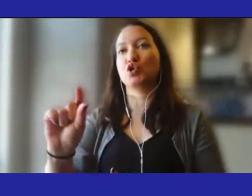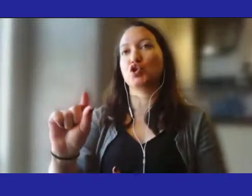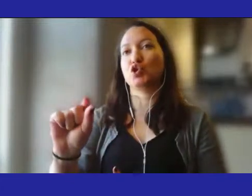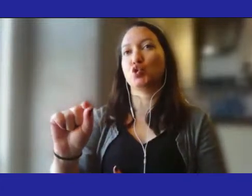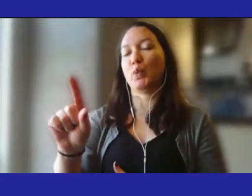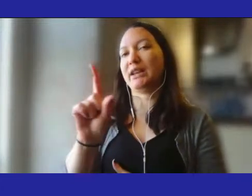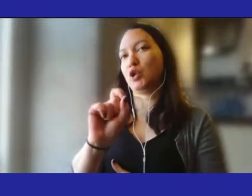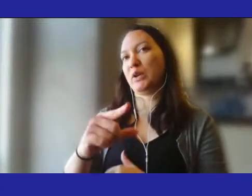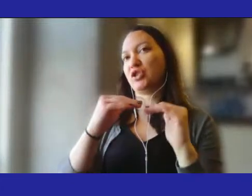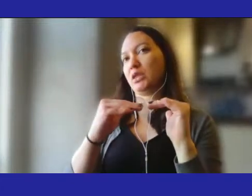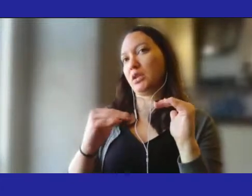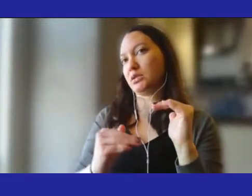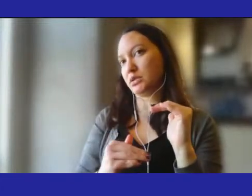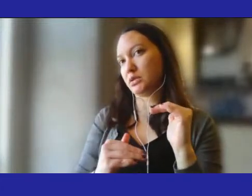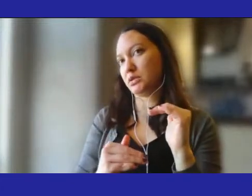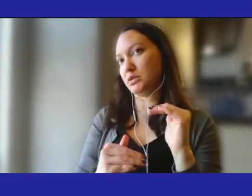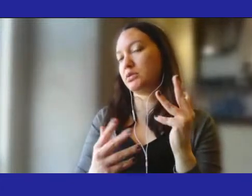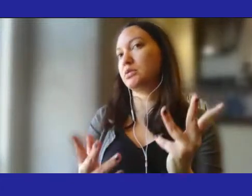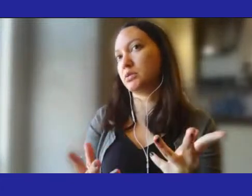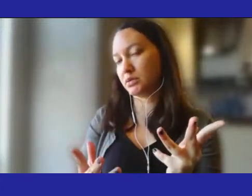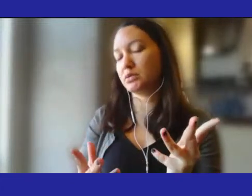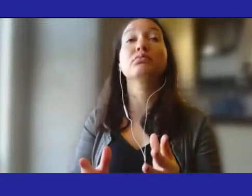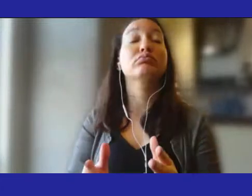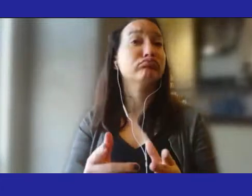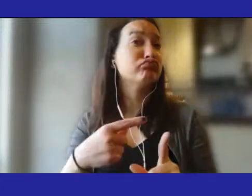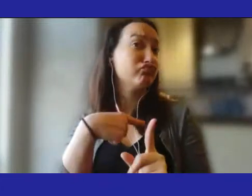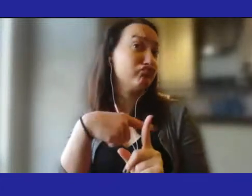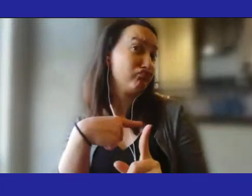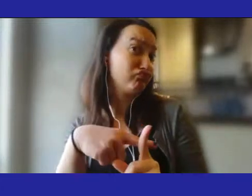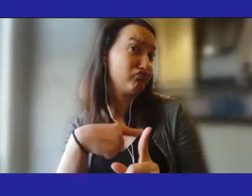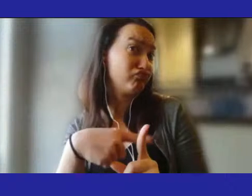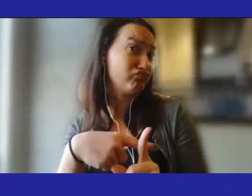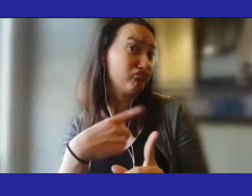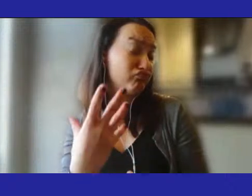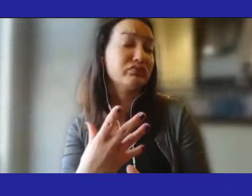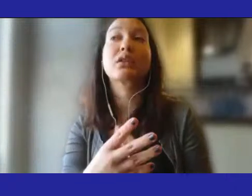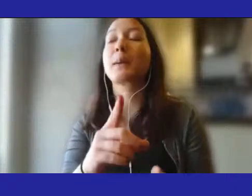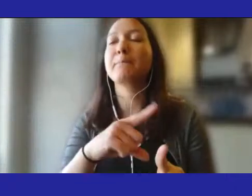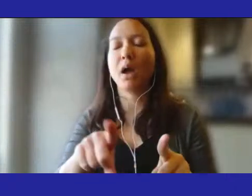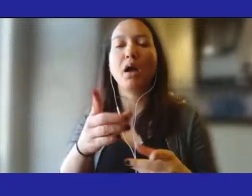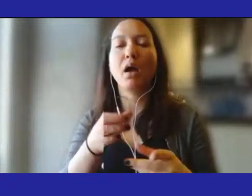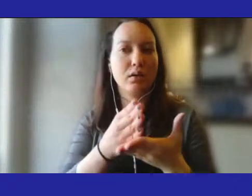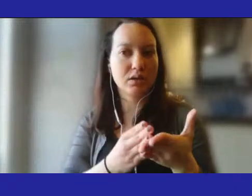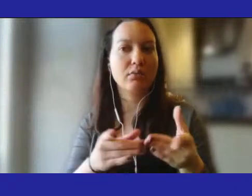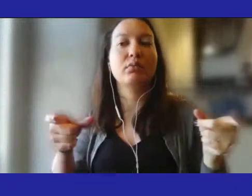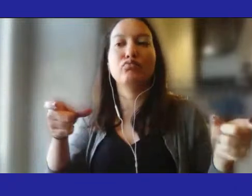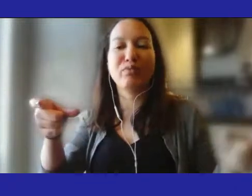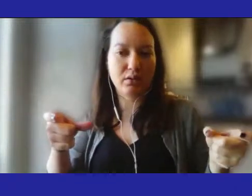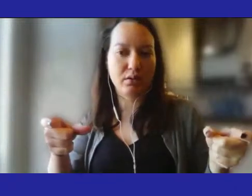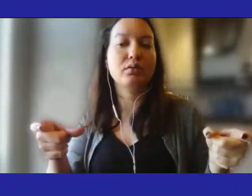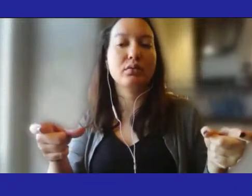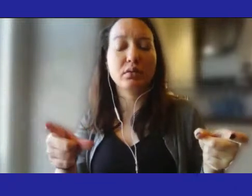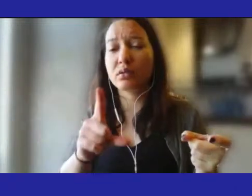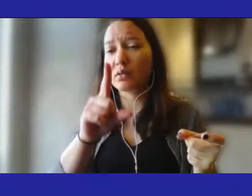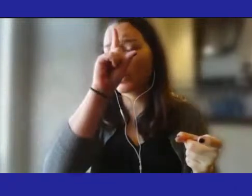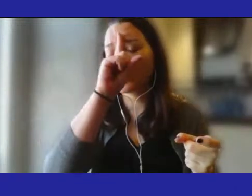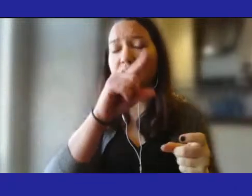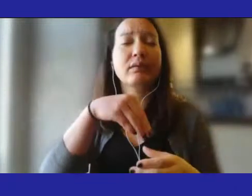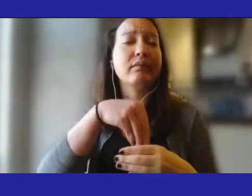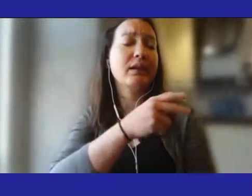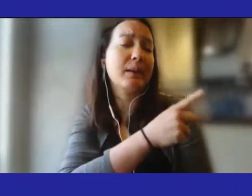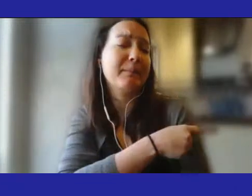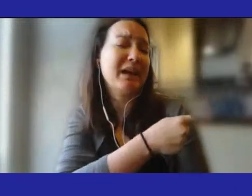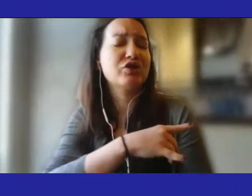So we do have that going for us, but the ones that are regulated are, I think, for inpatient